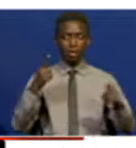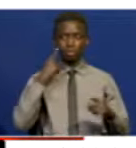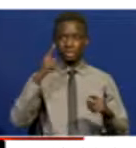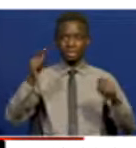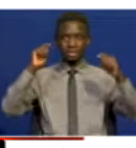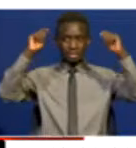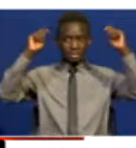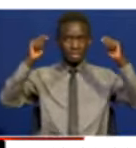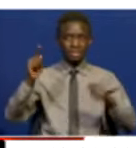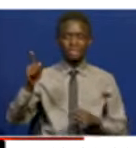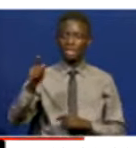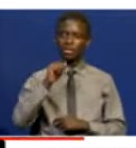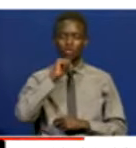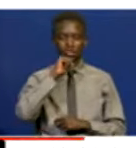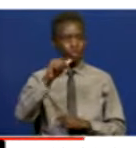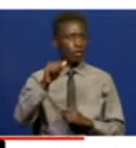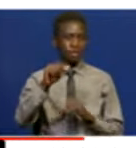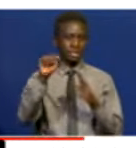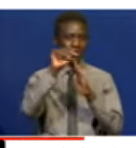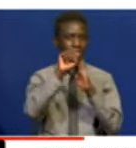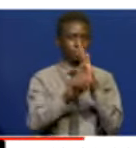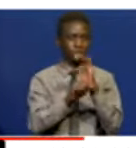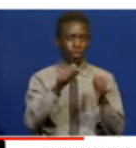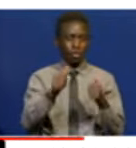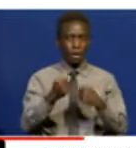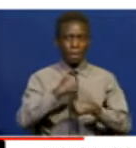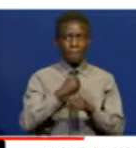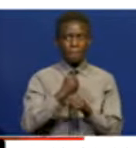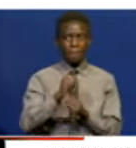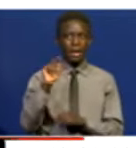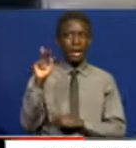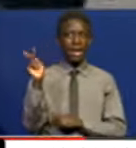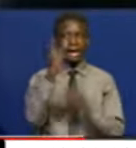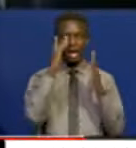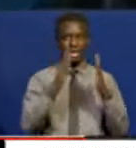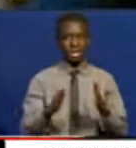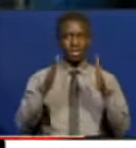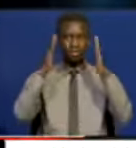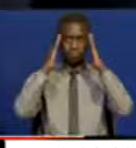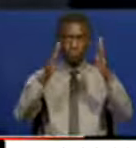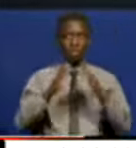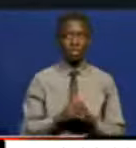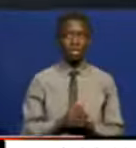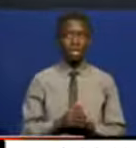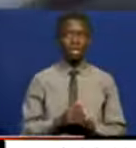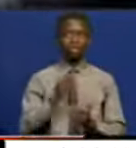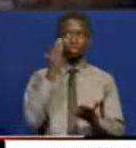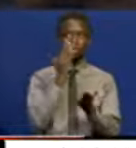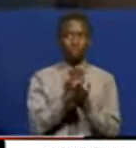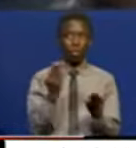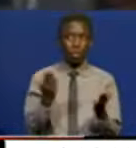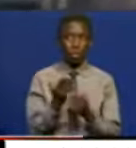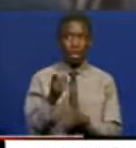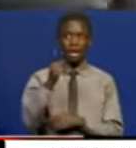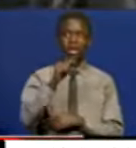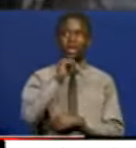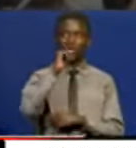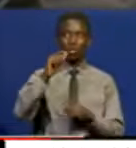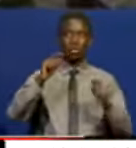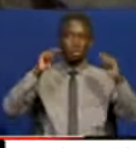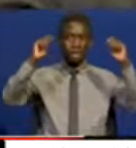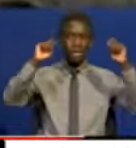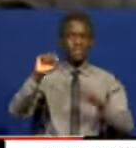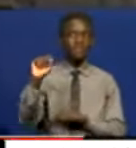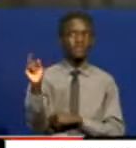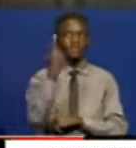was not the subject that captured netizens' attention. Rather, it was the fact that this was not the protesters' first